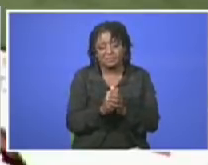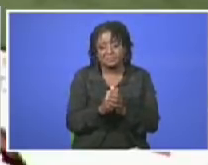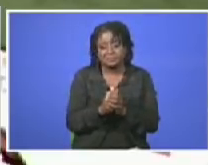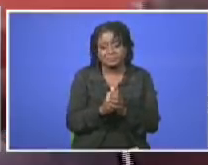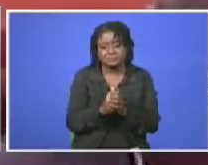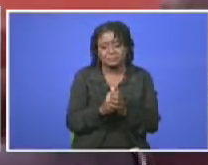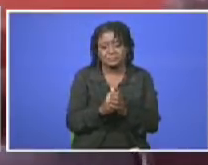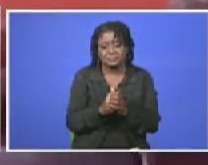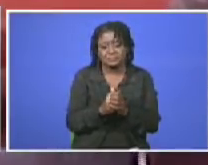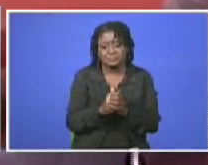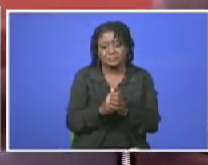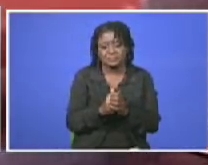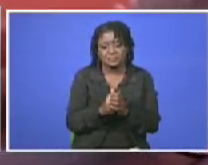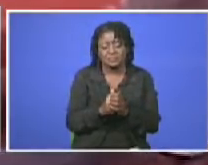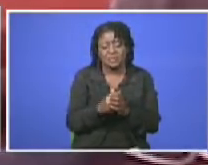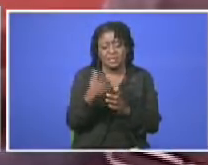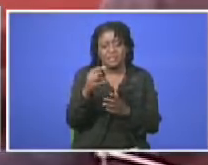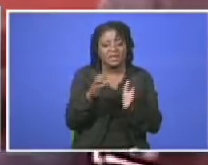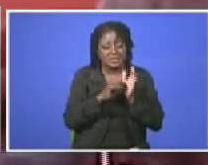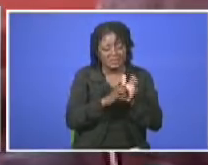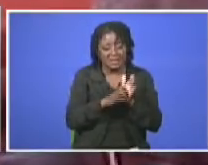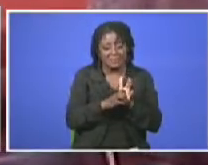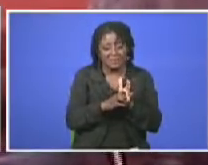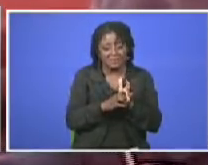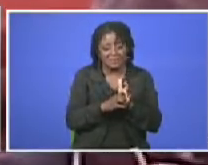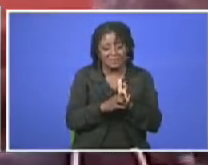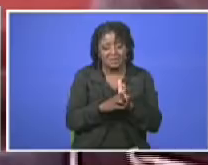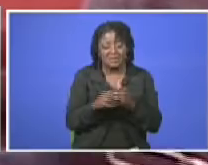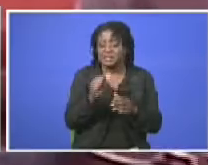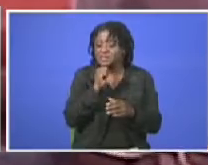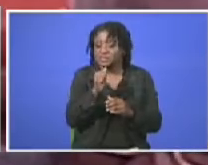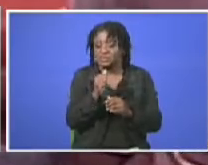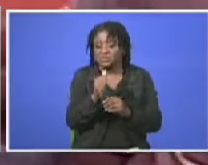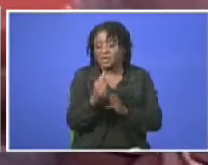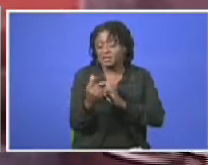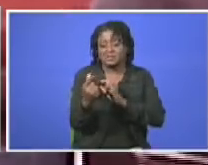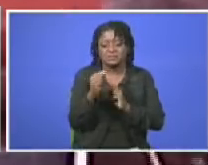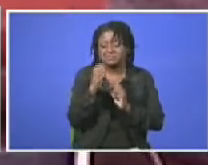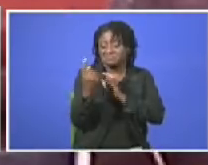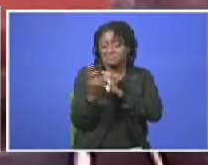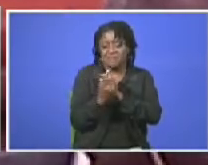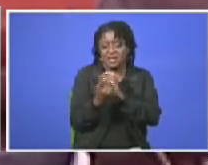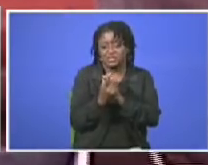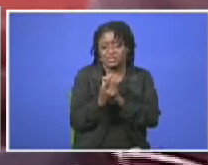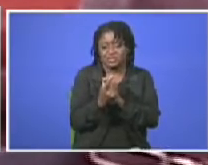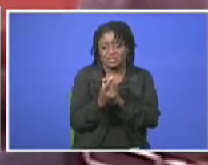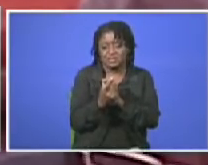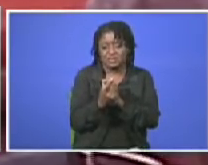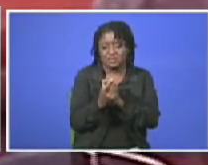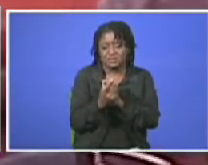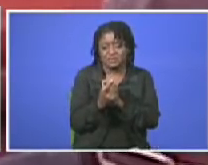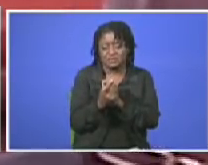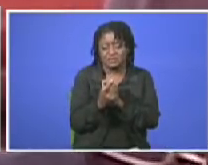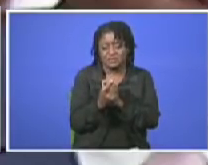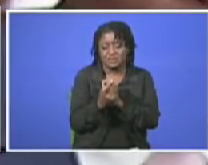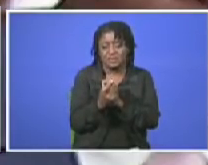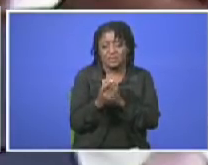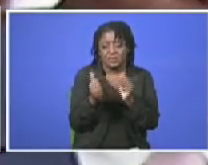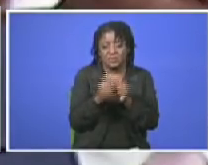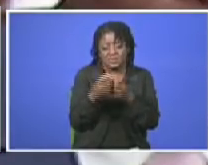by the member for Marathon is not exactly consistent with the theories that the member for Elizabeth is